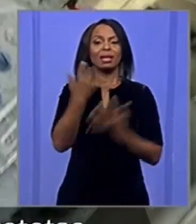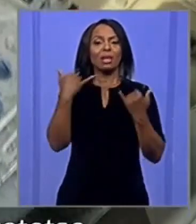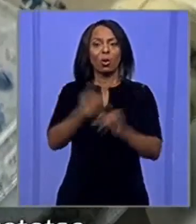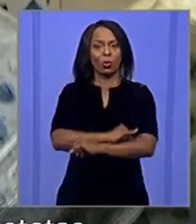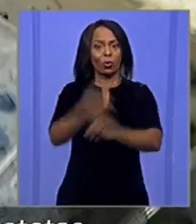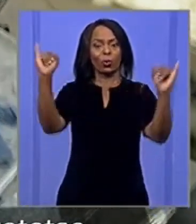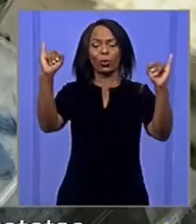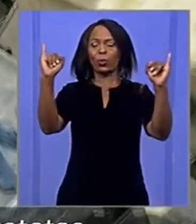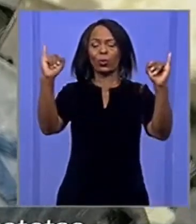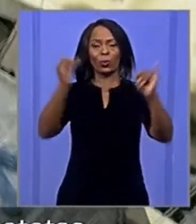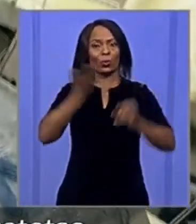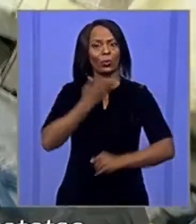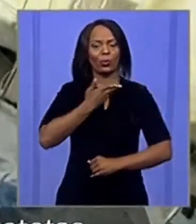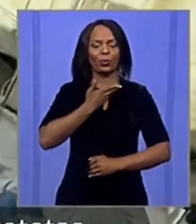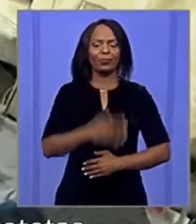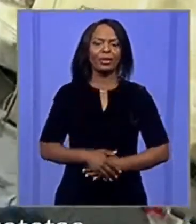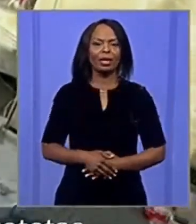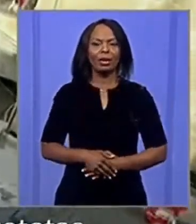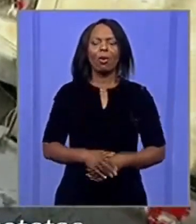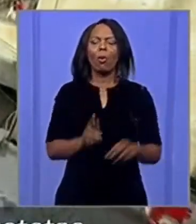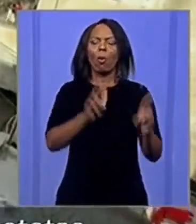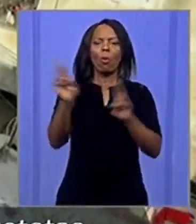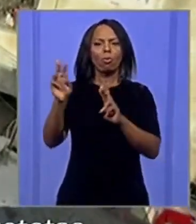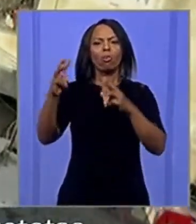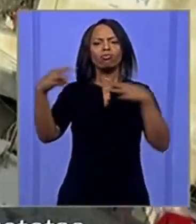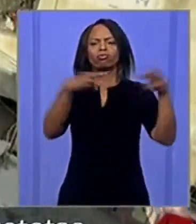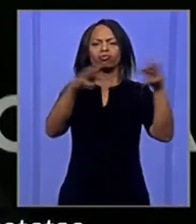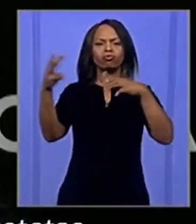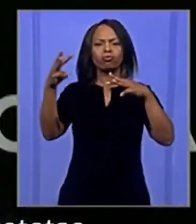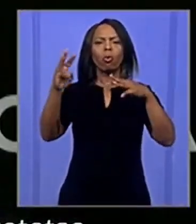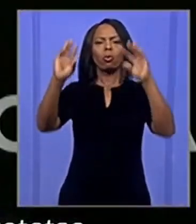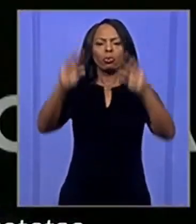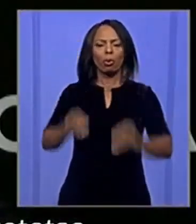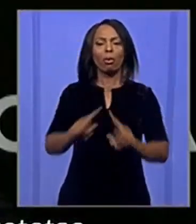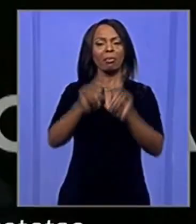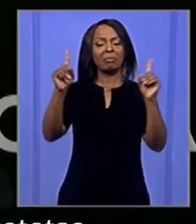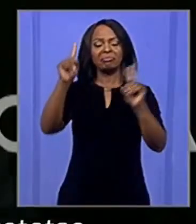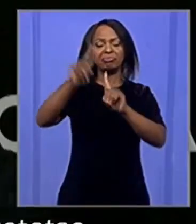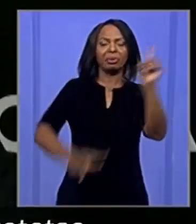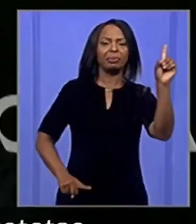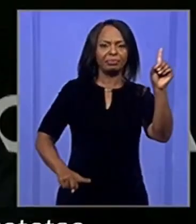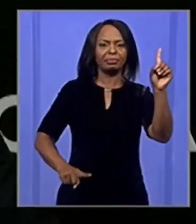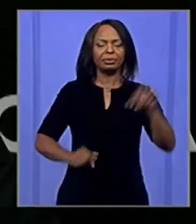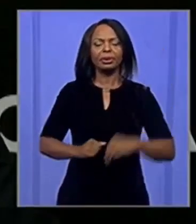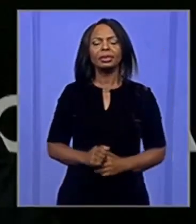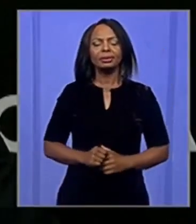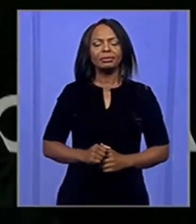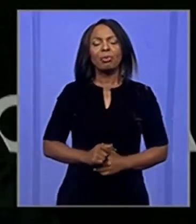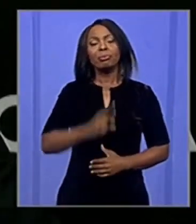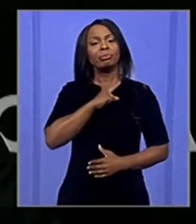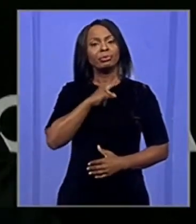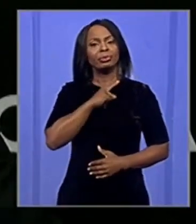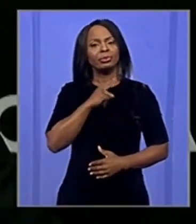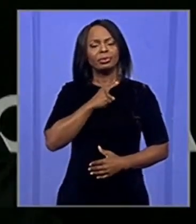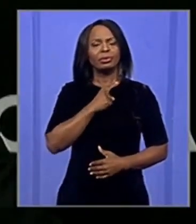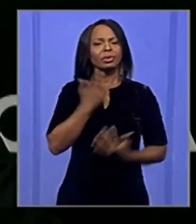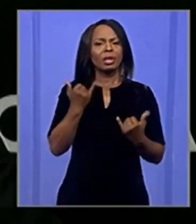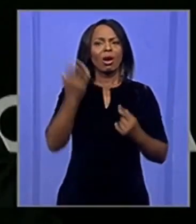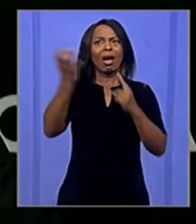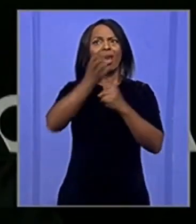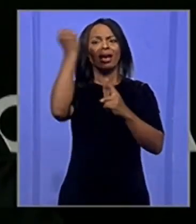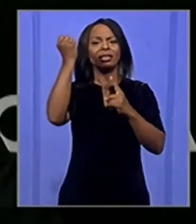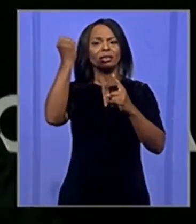that we were able to achieve ceasefire yesterday, but we have failed. You know, because not achieving